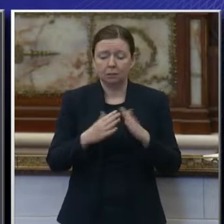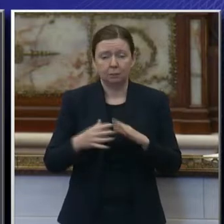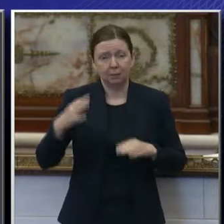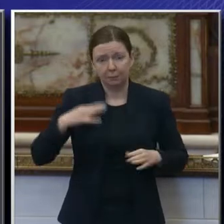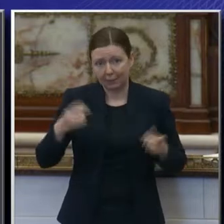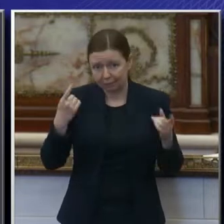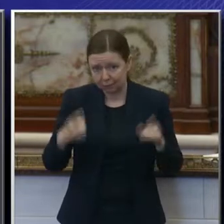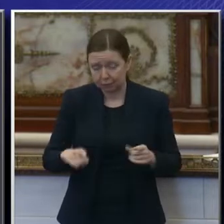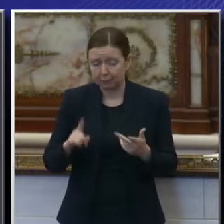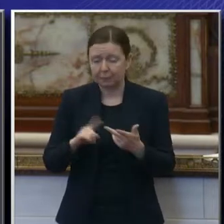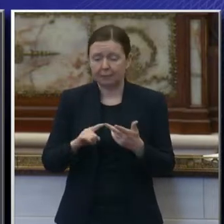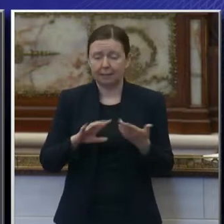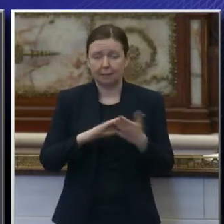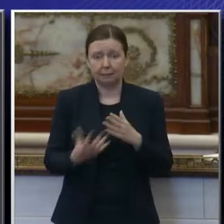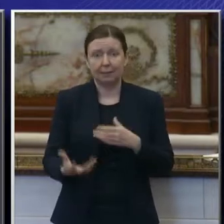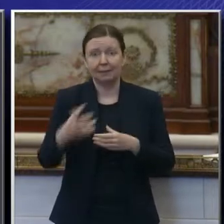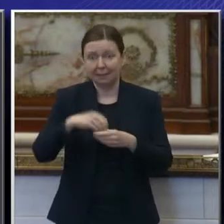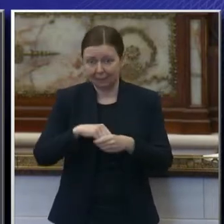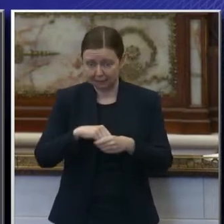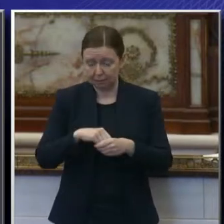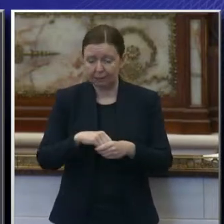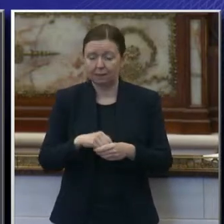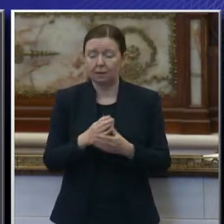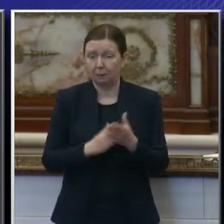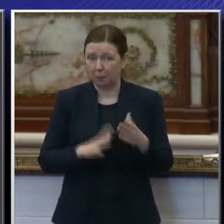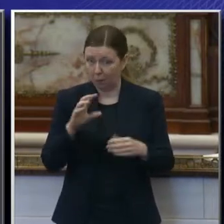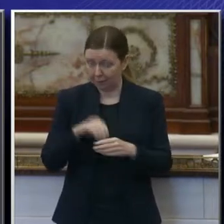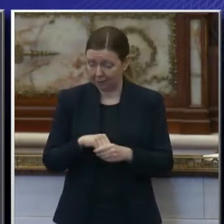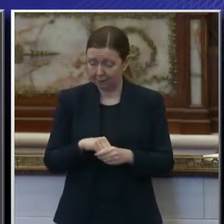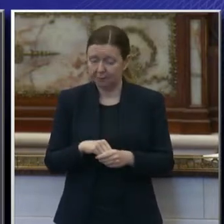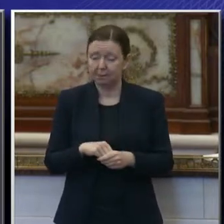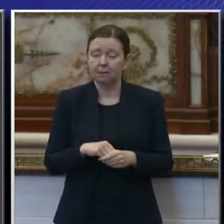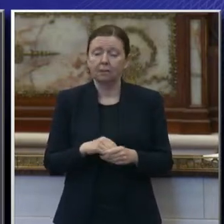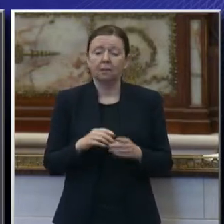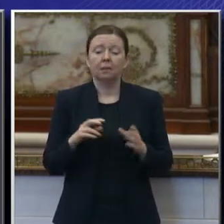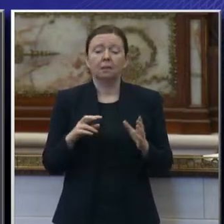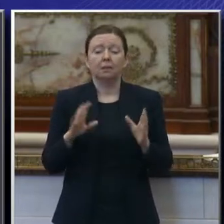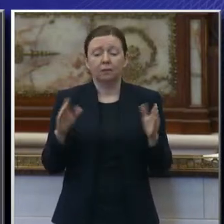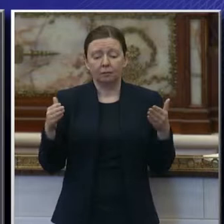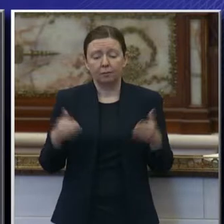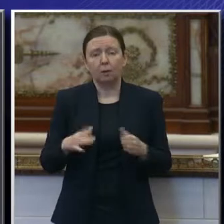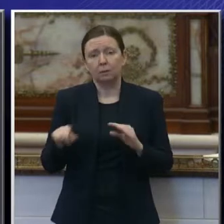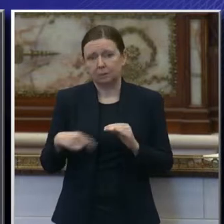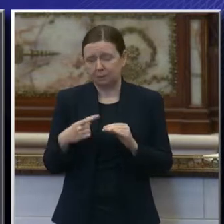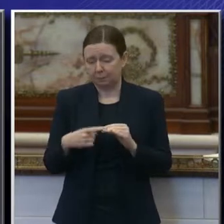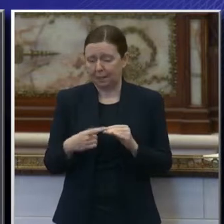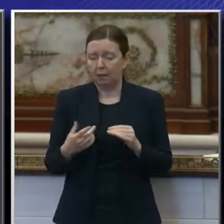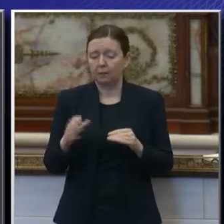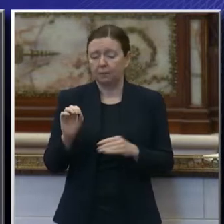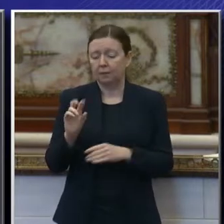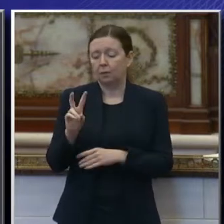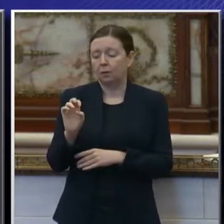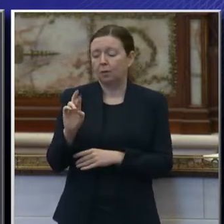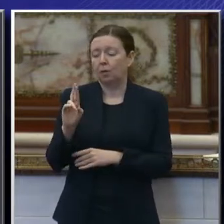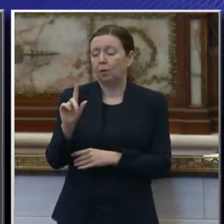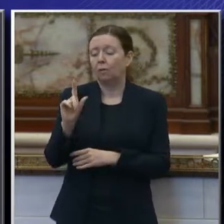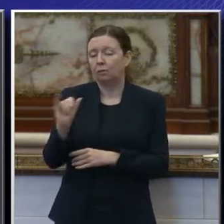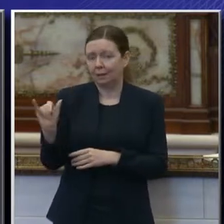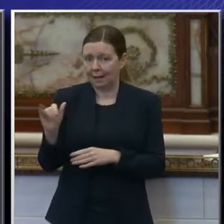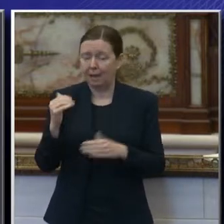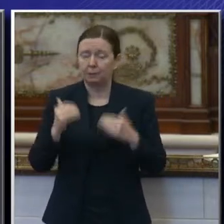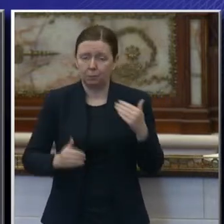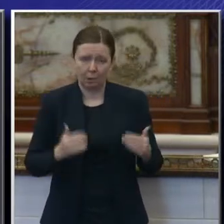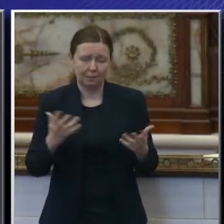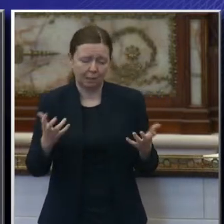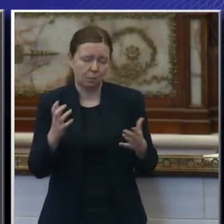benefits agreement, and the community engagement component, the focus was around the overlay process. I just wanted to mention that